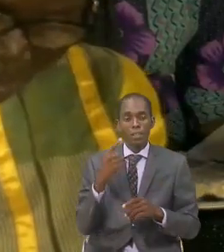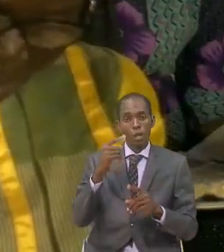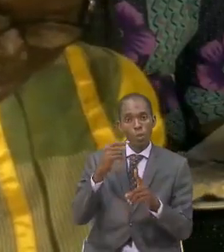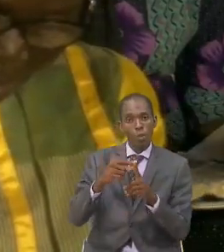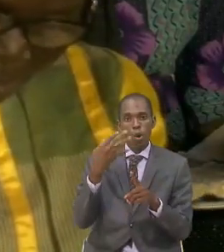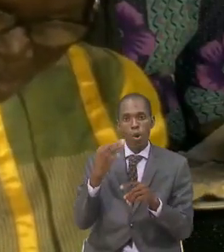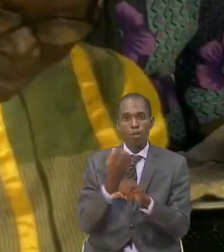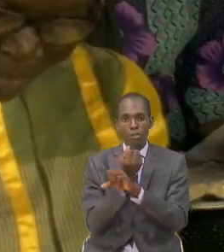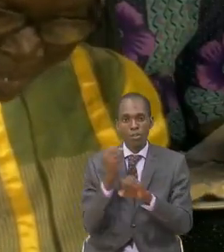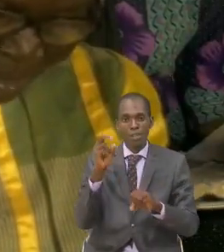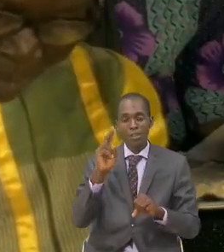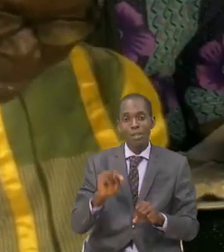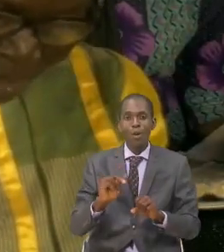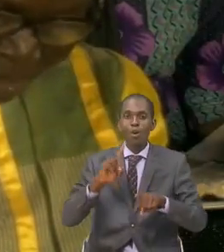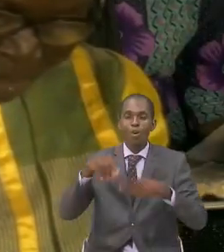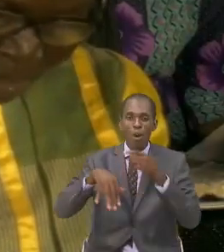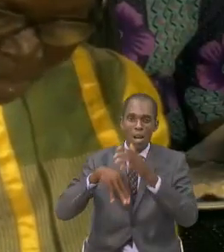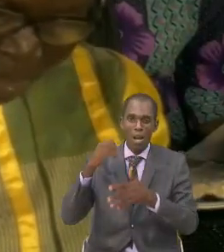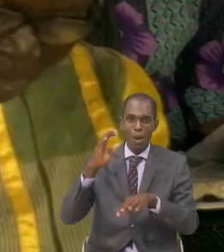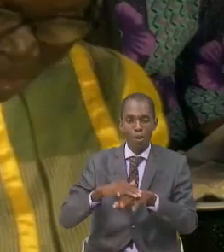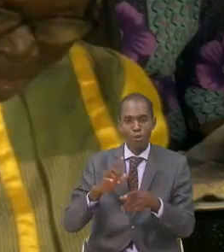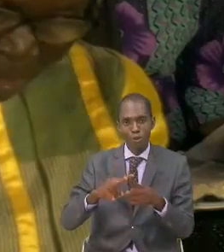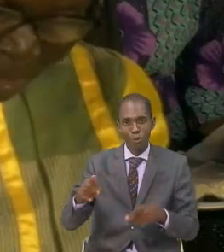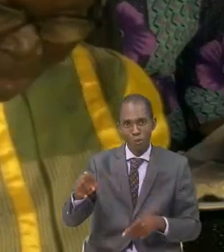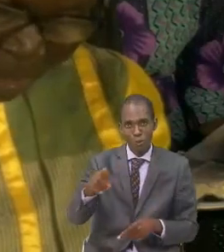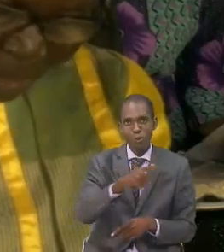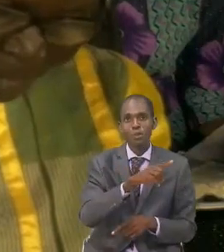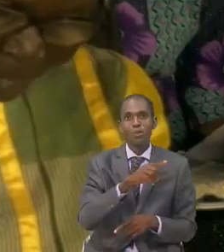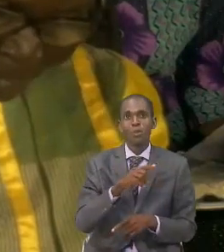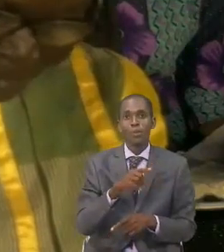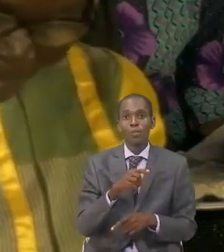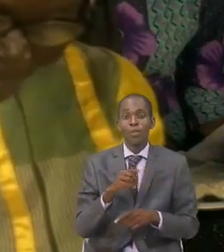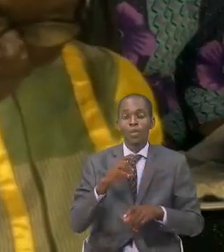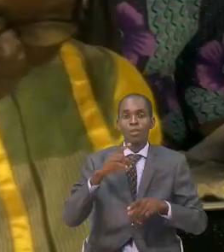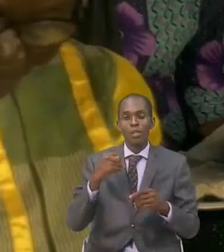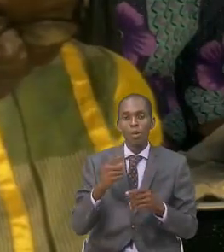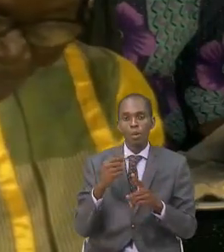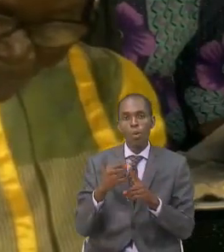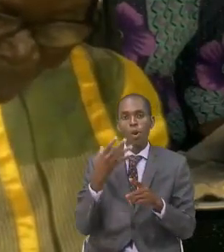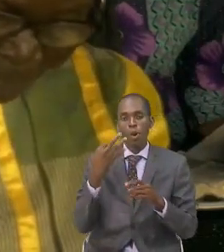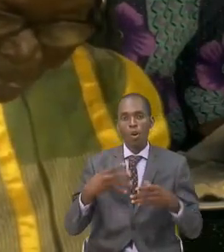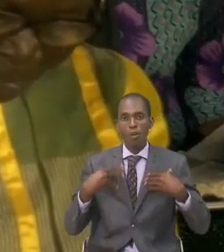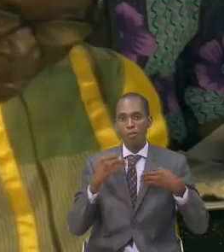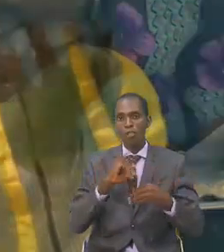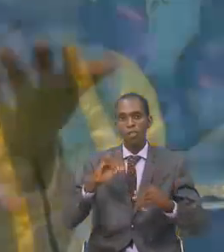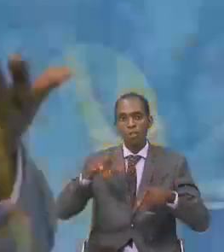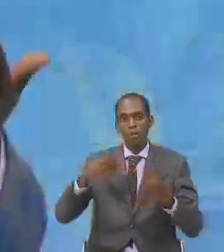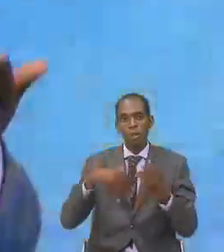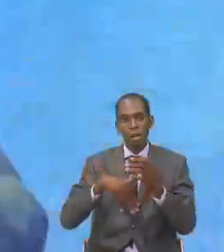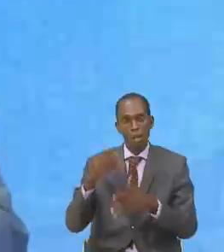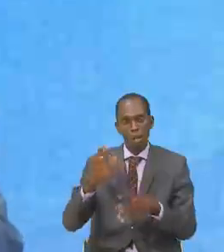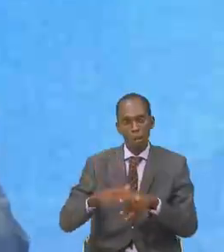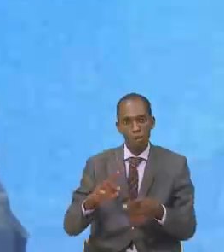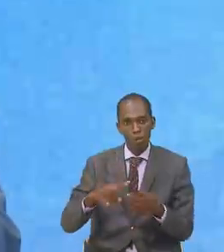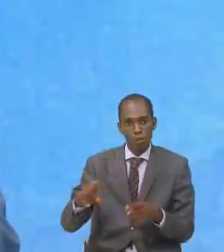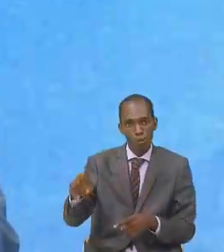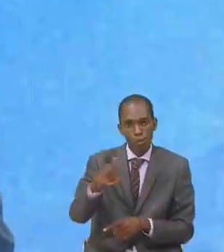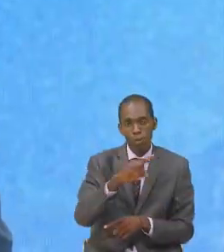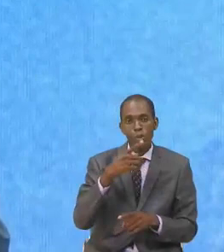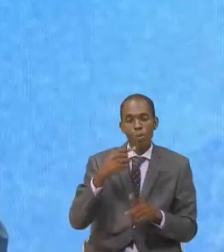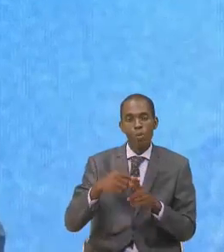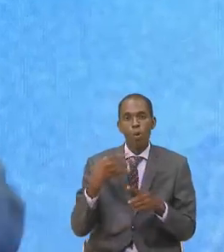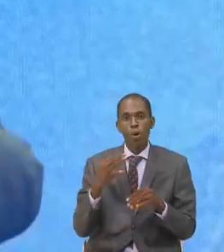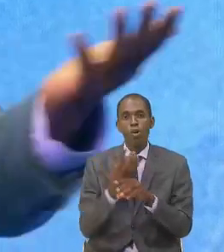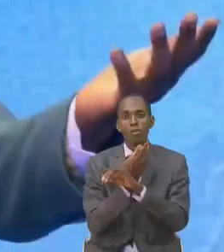forth out of my mouth. The word of salvation going forth unto you, the word of healing going